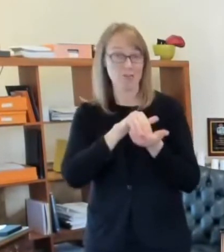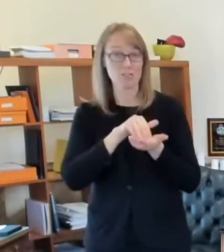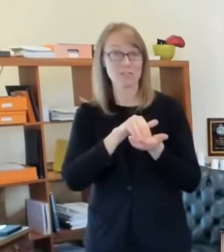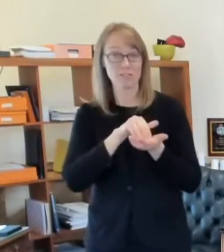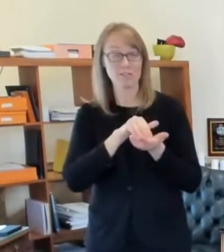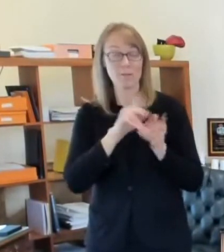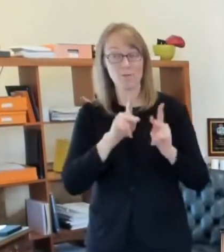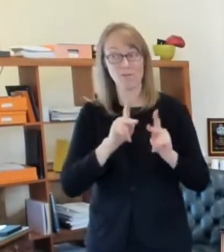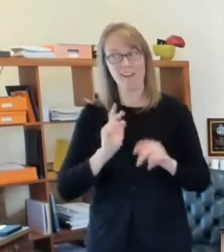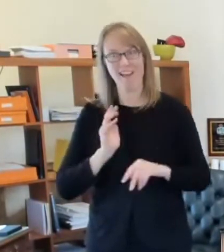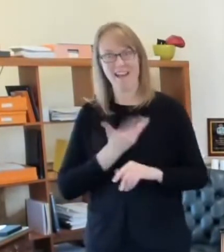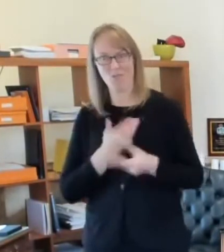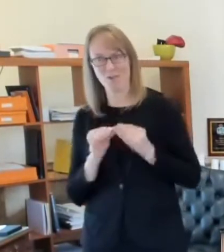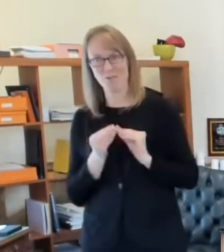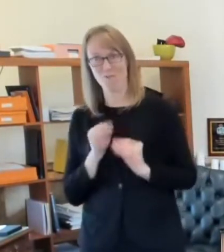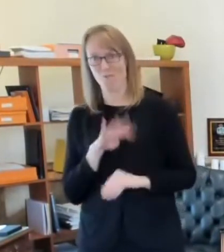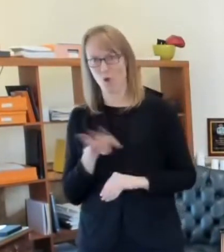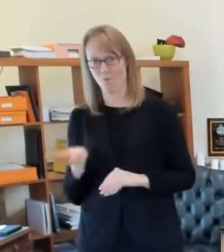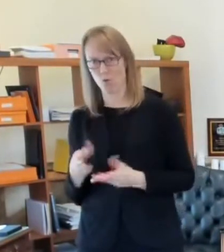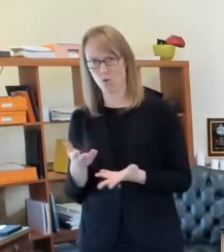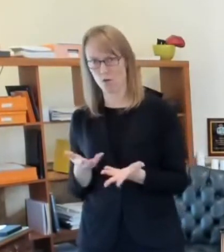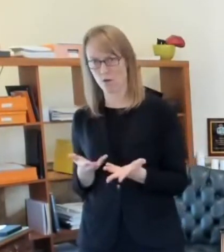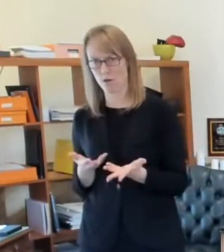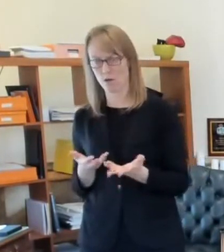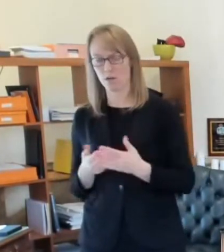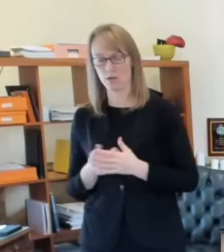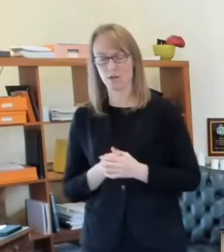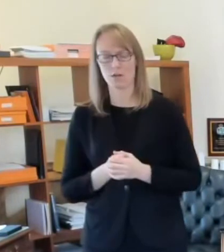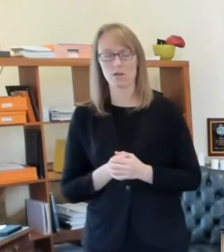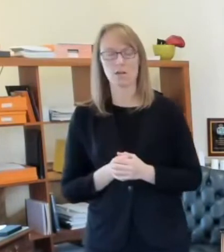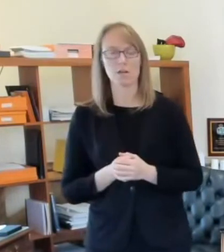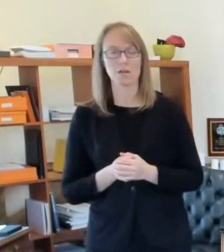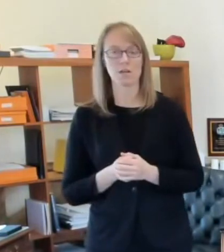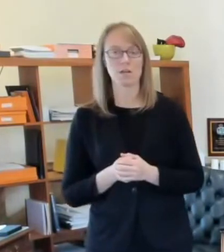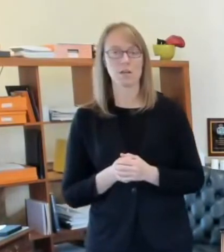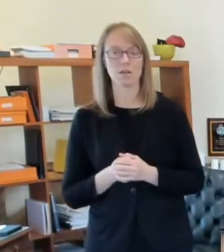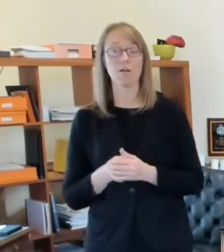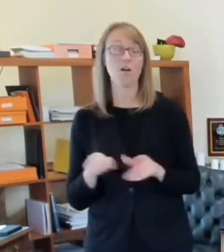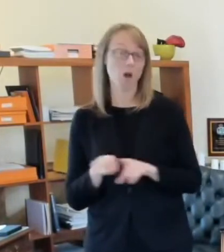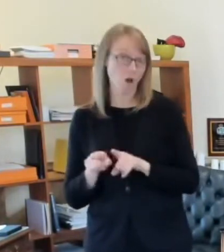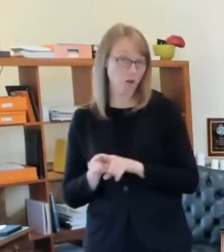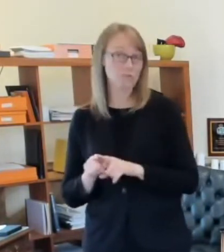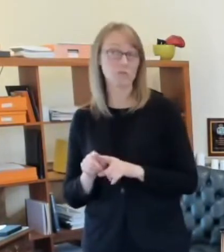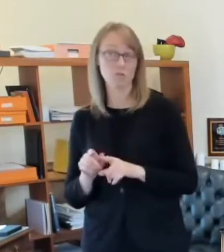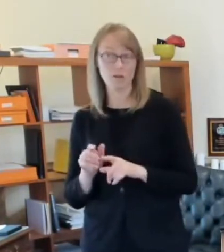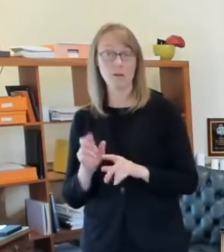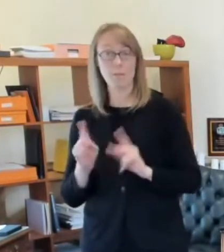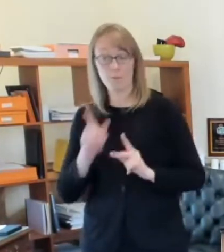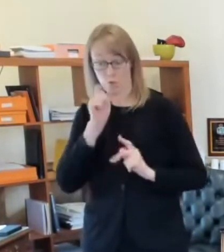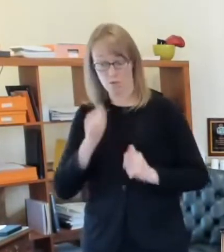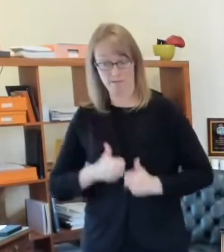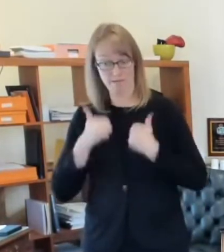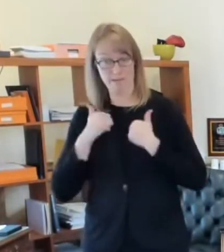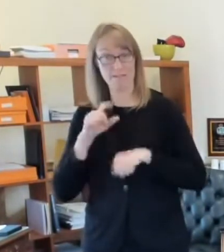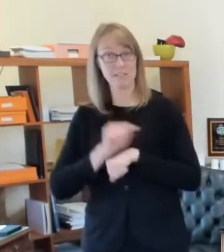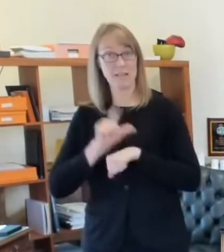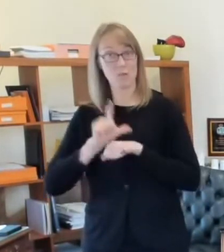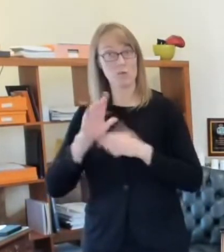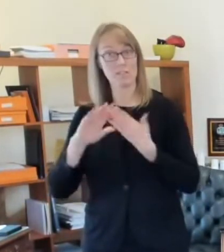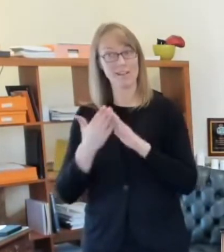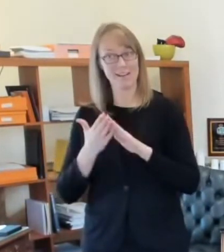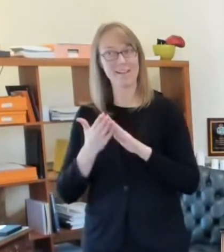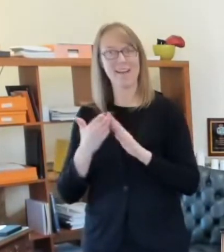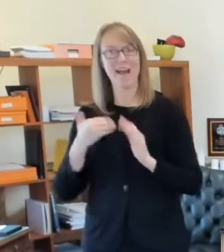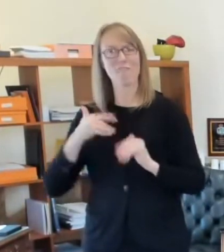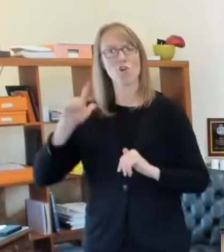rate. We also are having lower hospitalization rates. We did